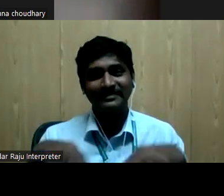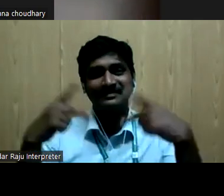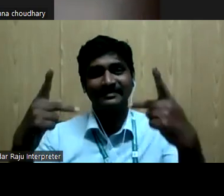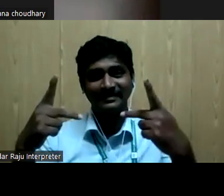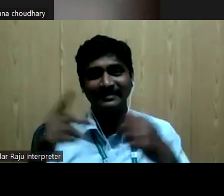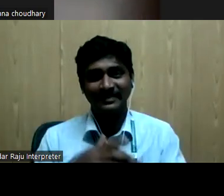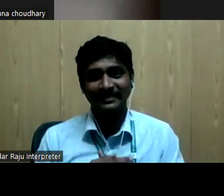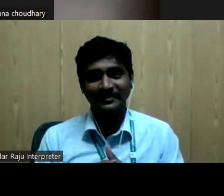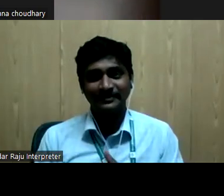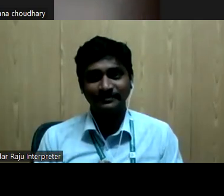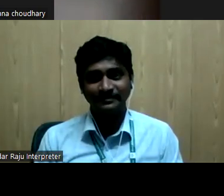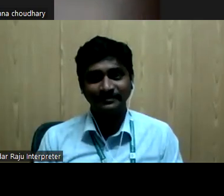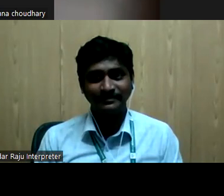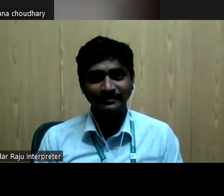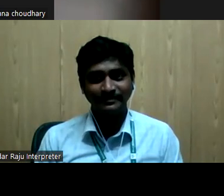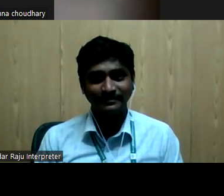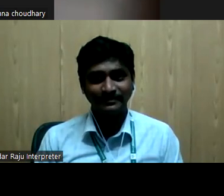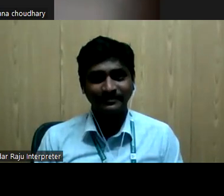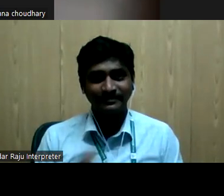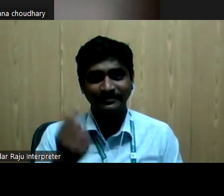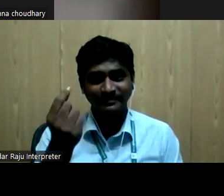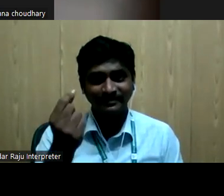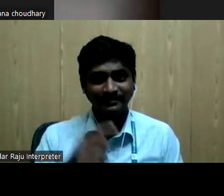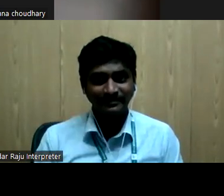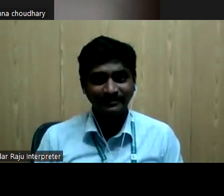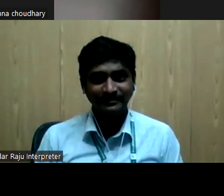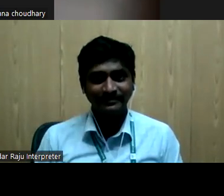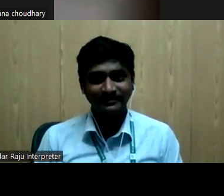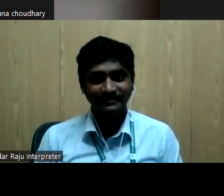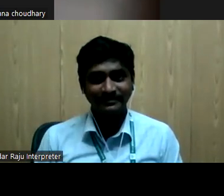further. Sorry, can I just take 10 seconds? Sure.